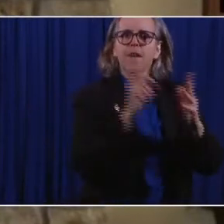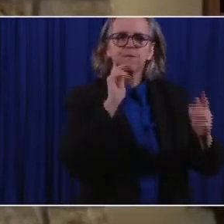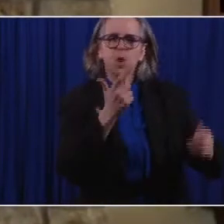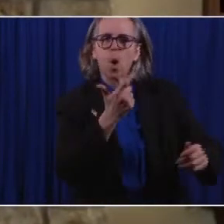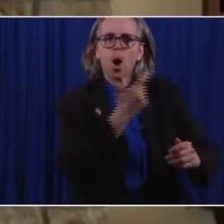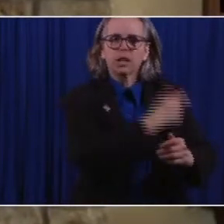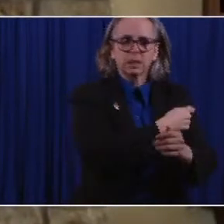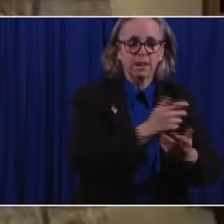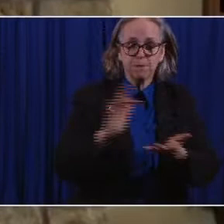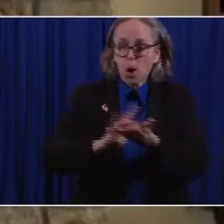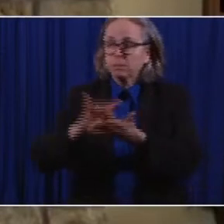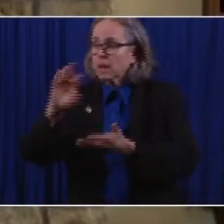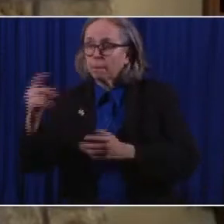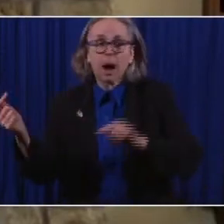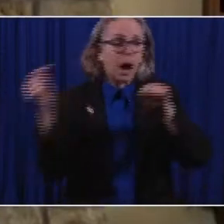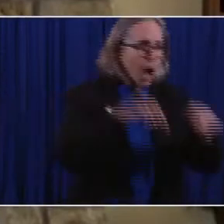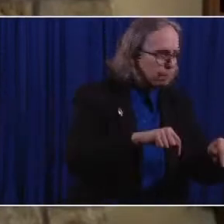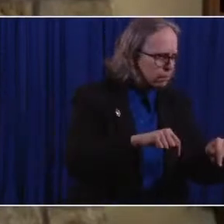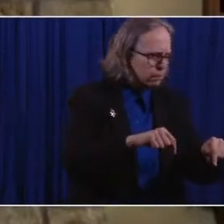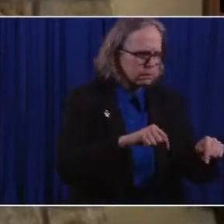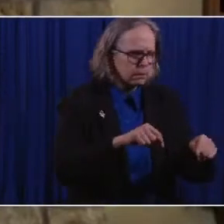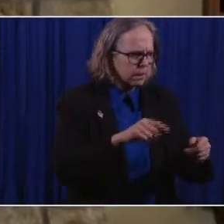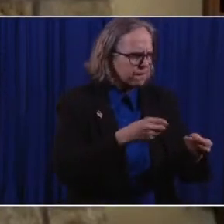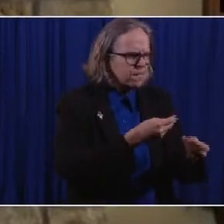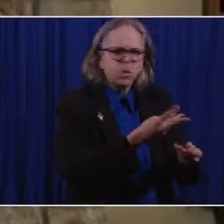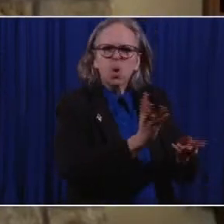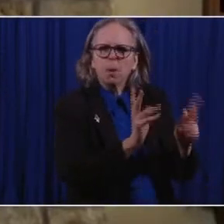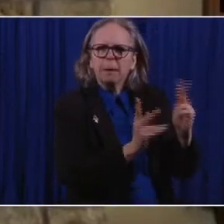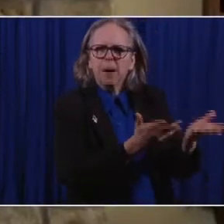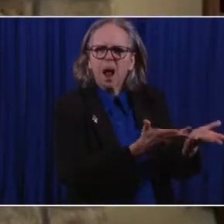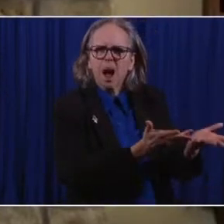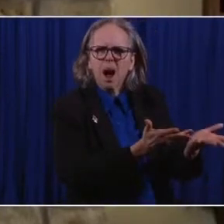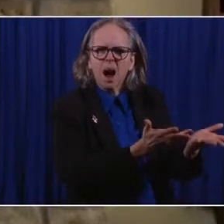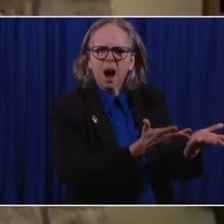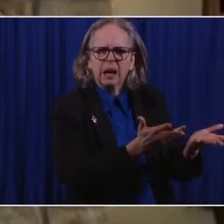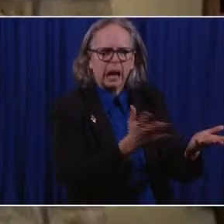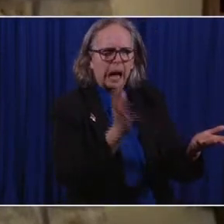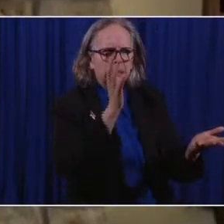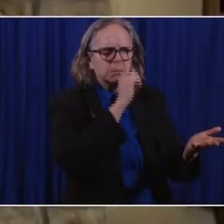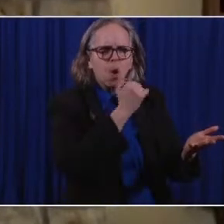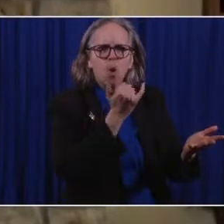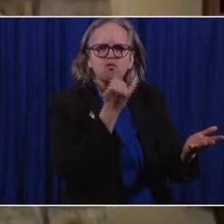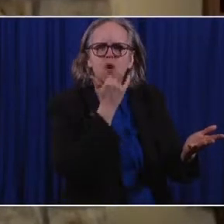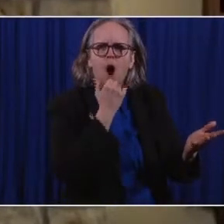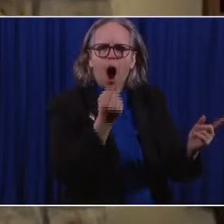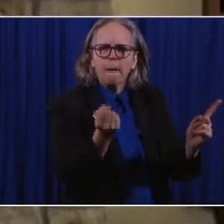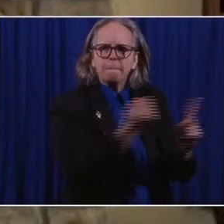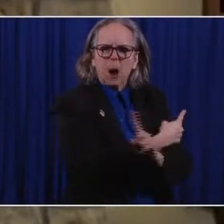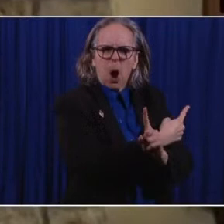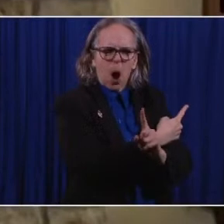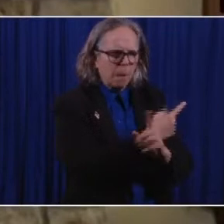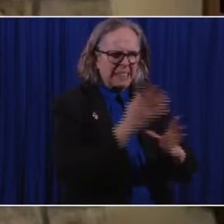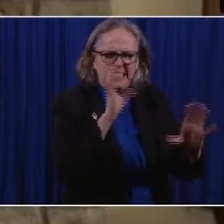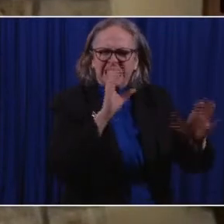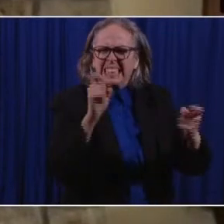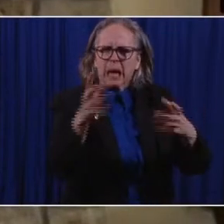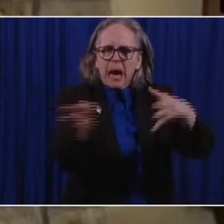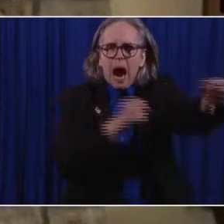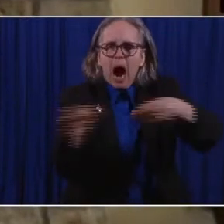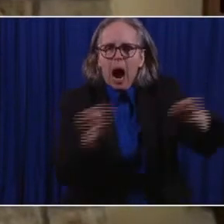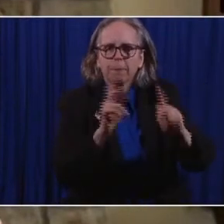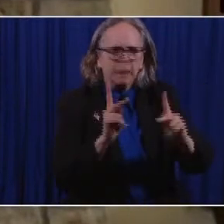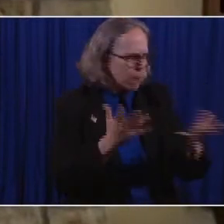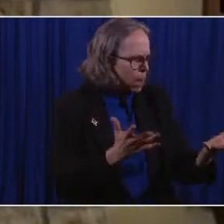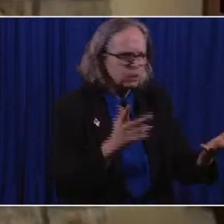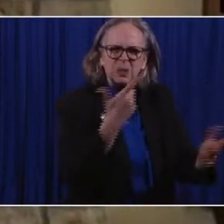even close. So it was way, way off. And they scrambled. And I'll say this for the pharmacy company, they did the best they could. They got shots